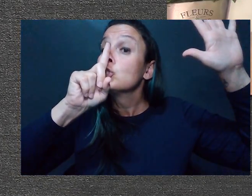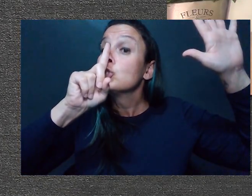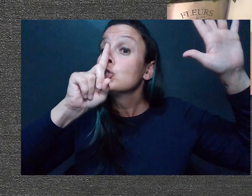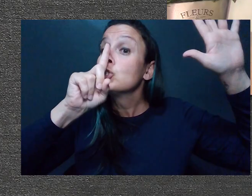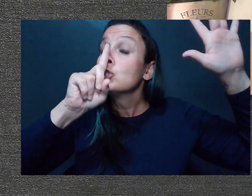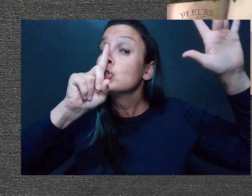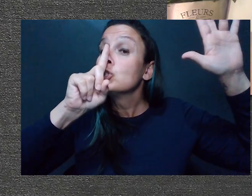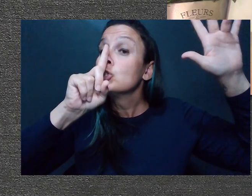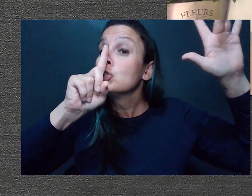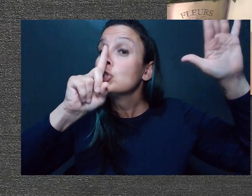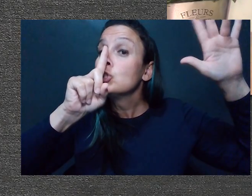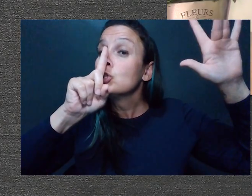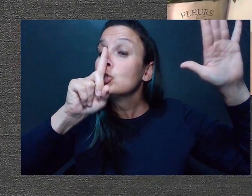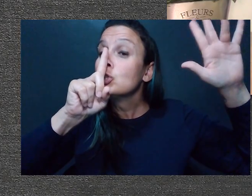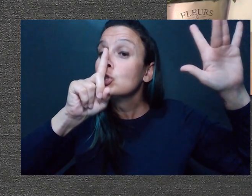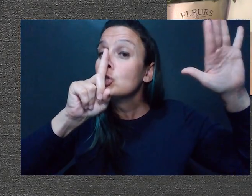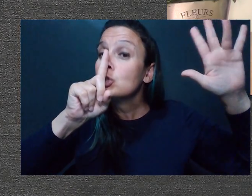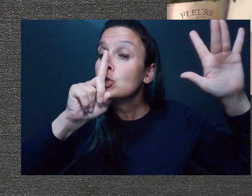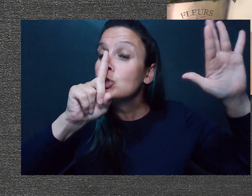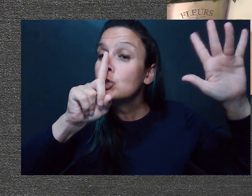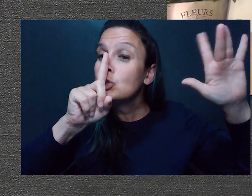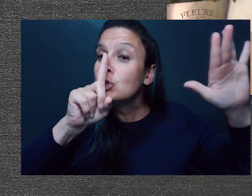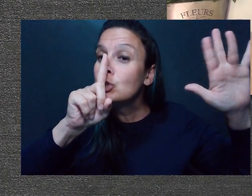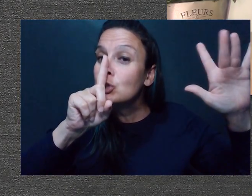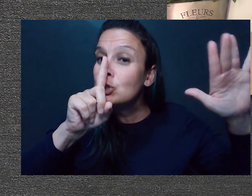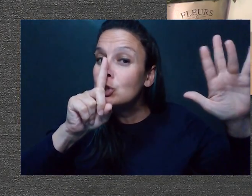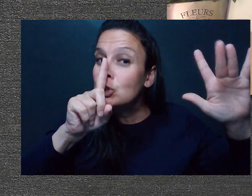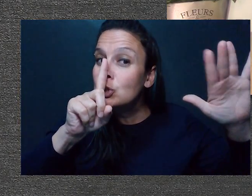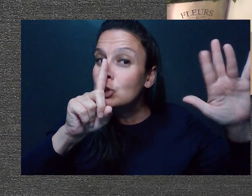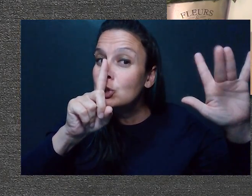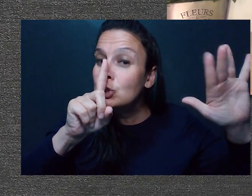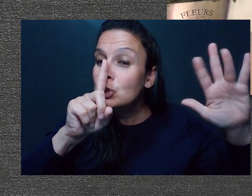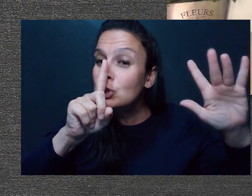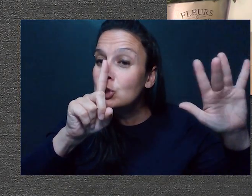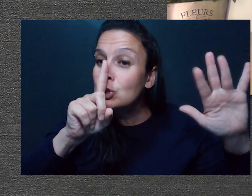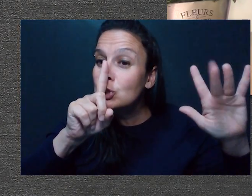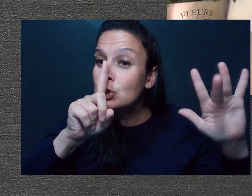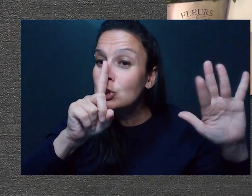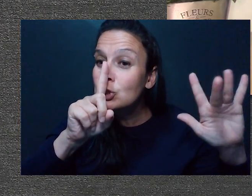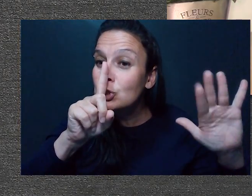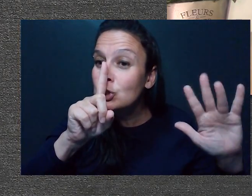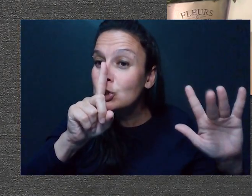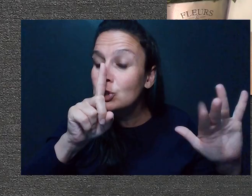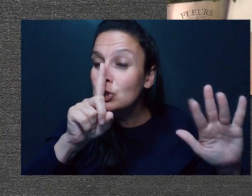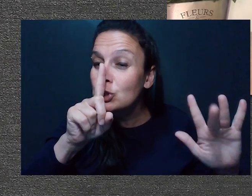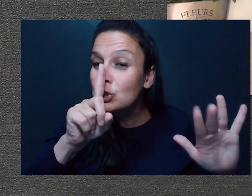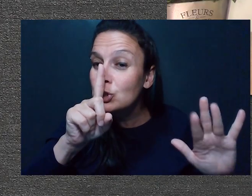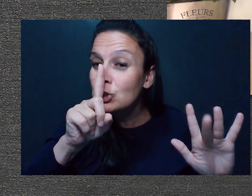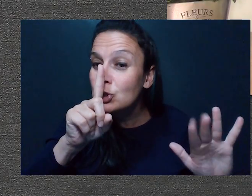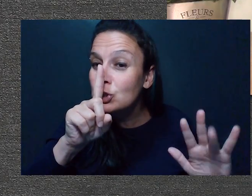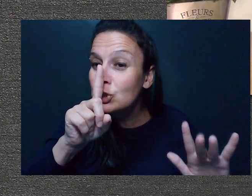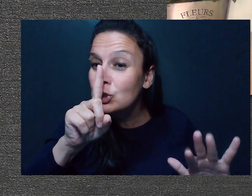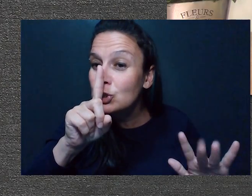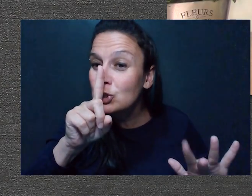down slowly, we're gonna make a waterfall sound. Are you ready? Here we go. Shh.